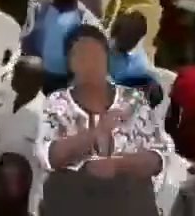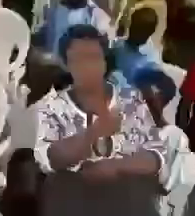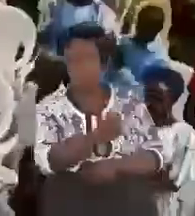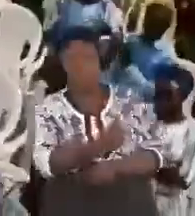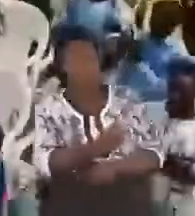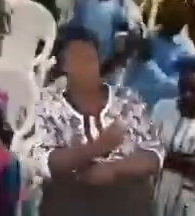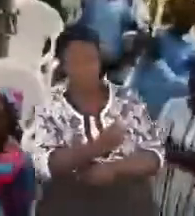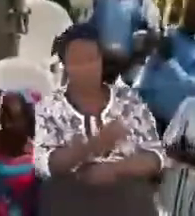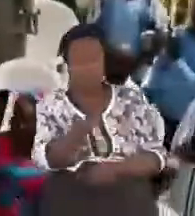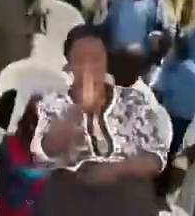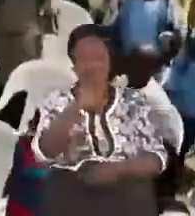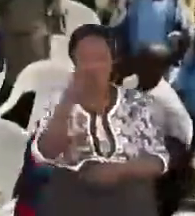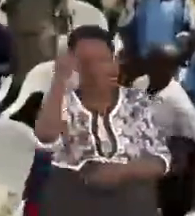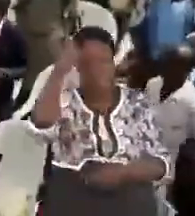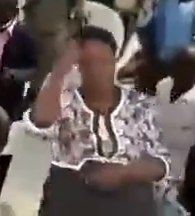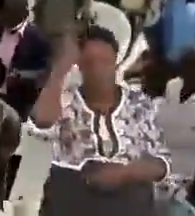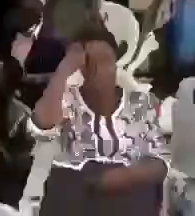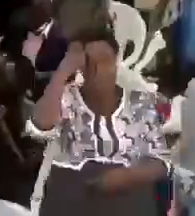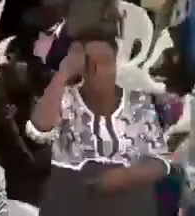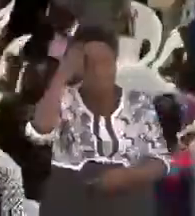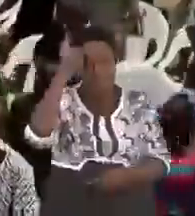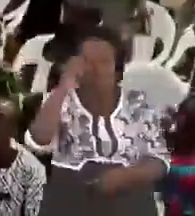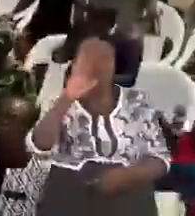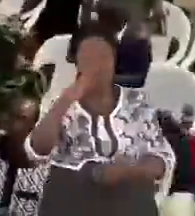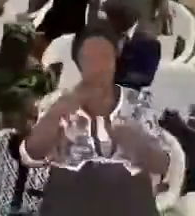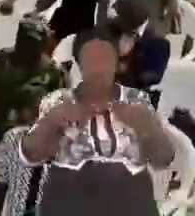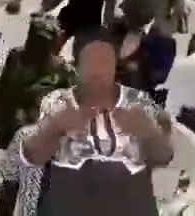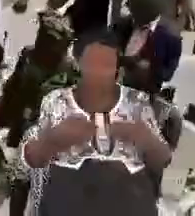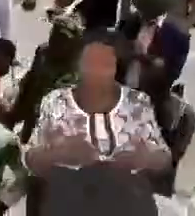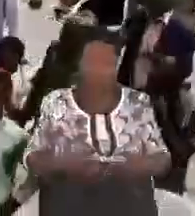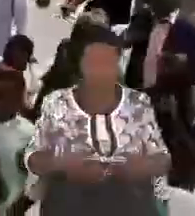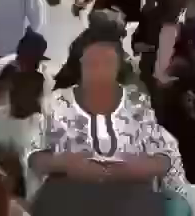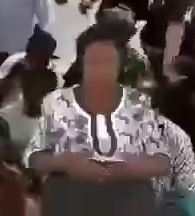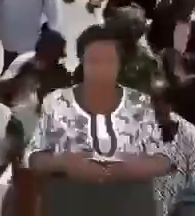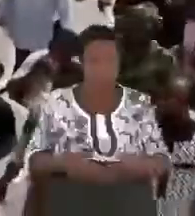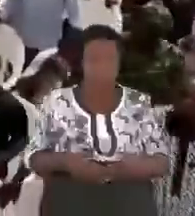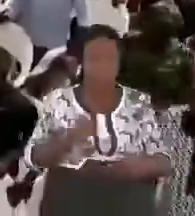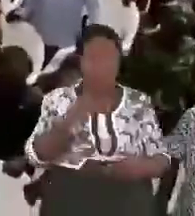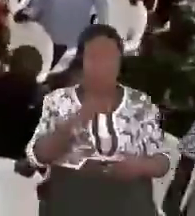your mind, you'll purge, you'll purify,